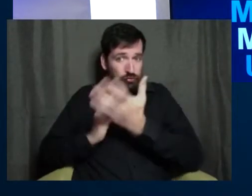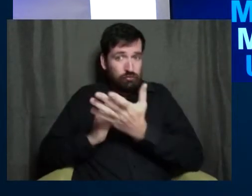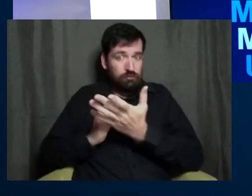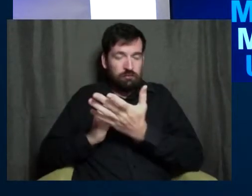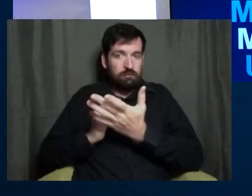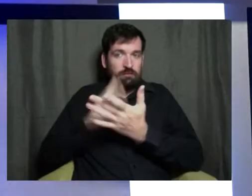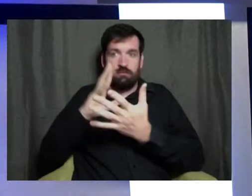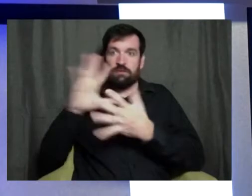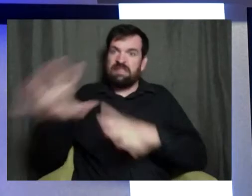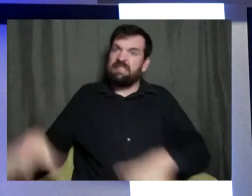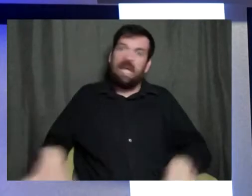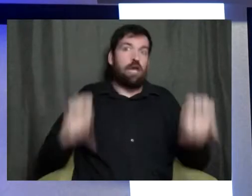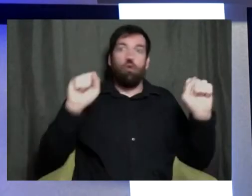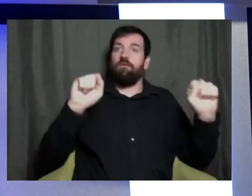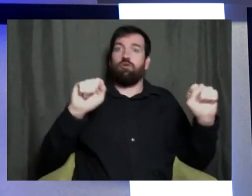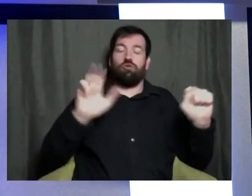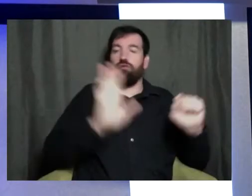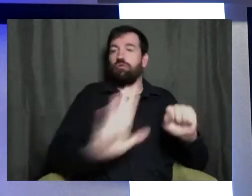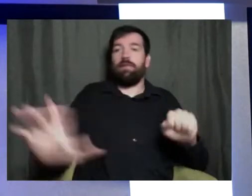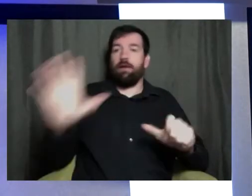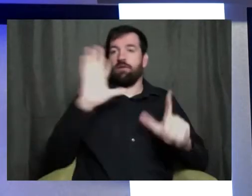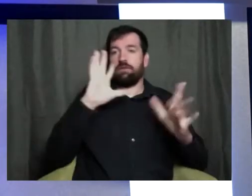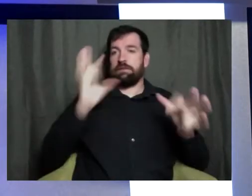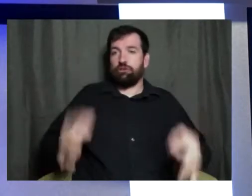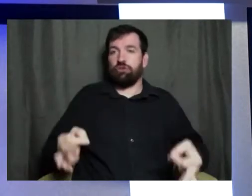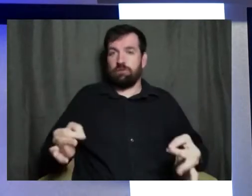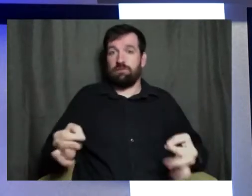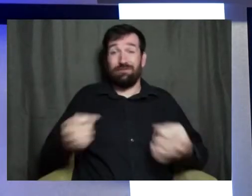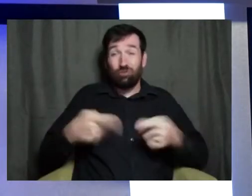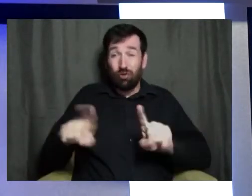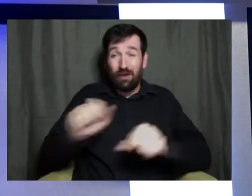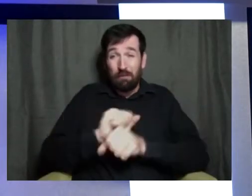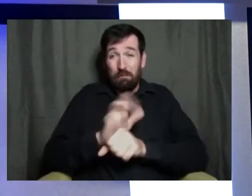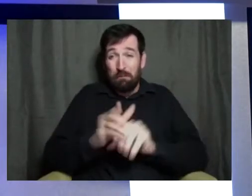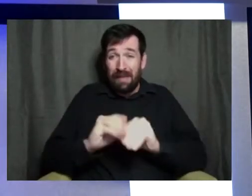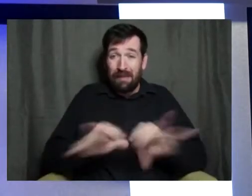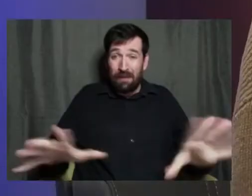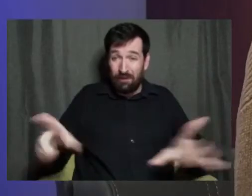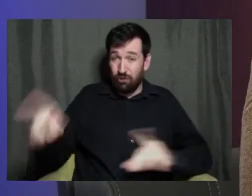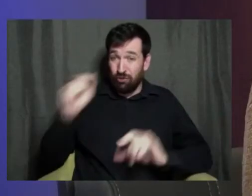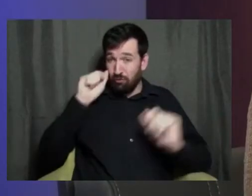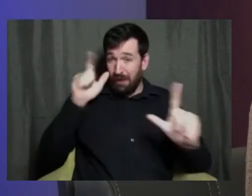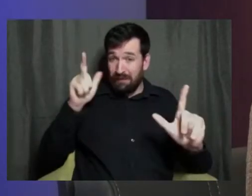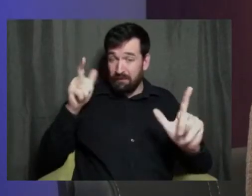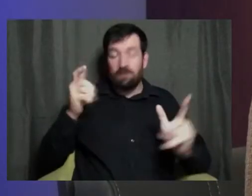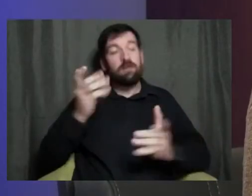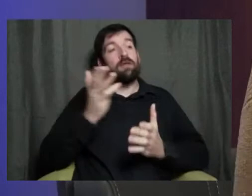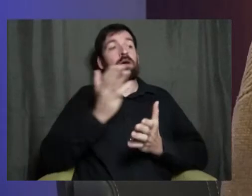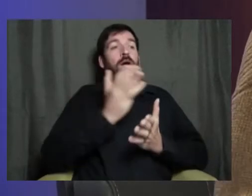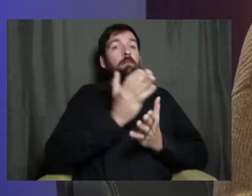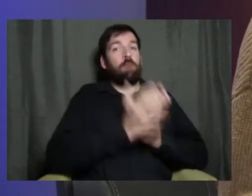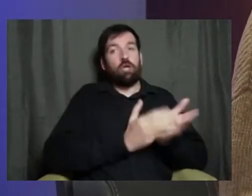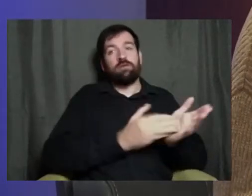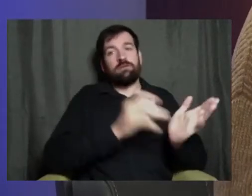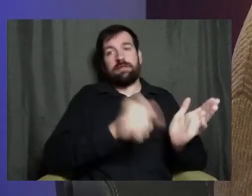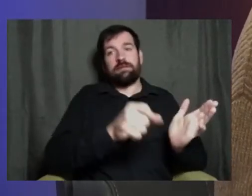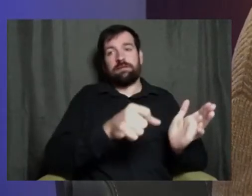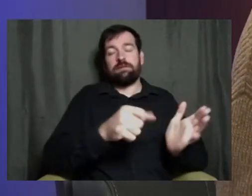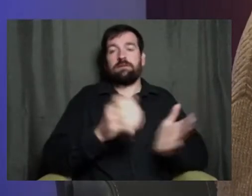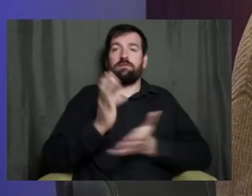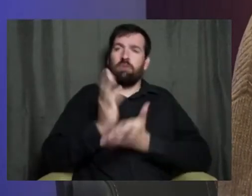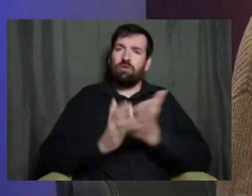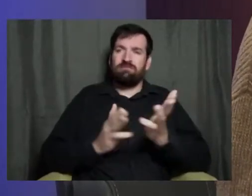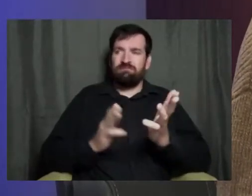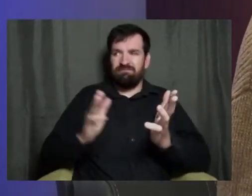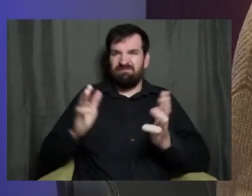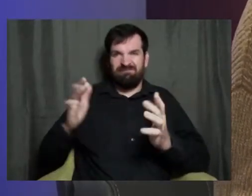many people's decision making during a pandemic? Are you surprised? Part of me is really surprised, but part of me, given the political climate we've been in